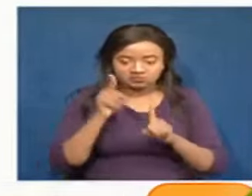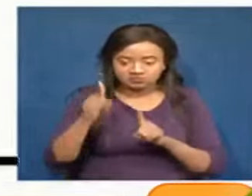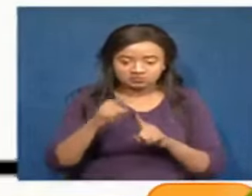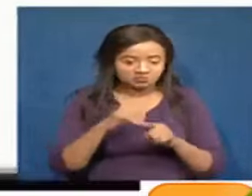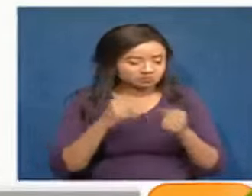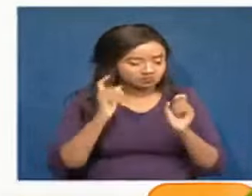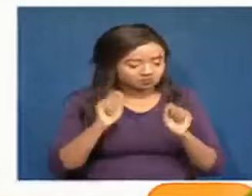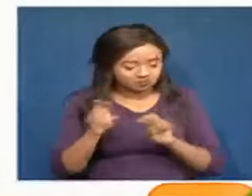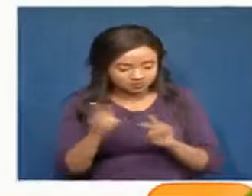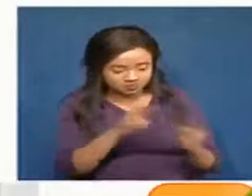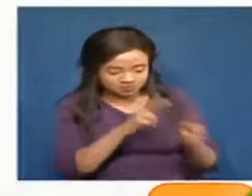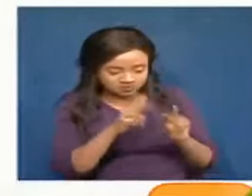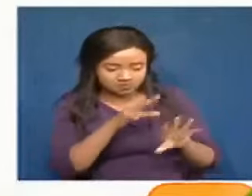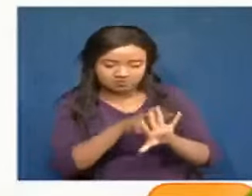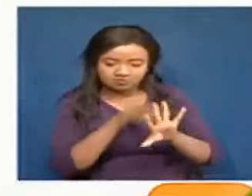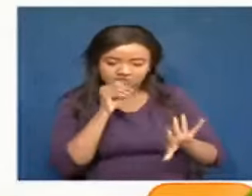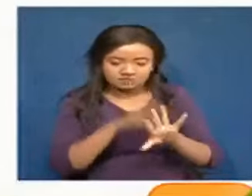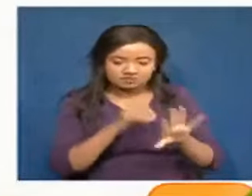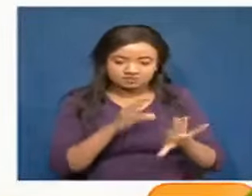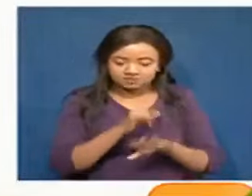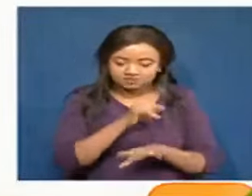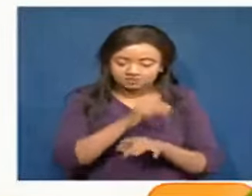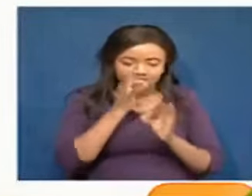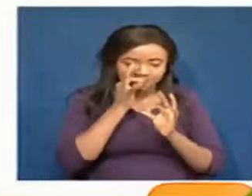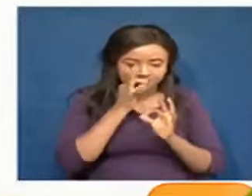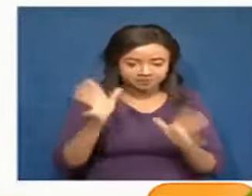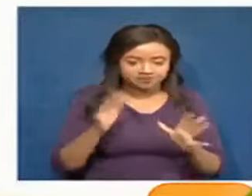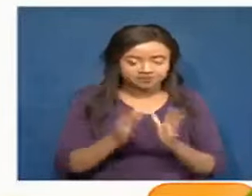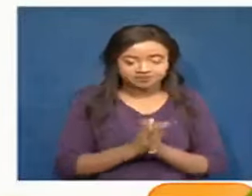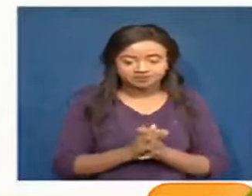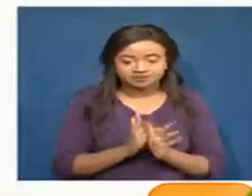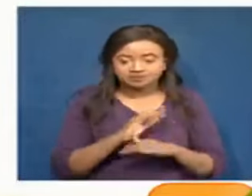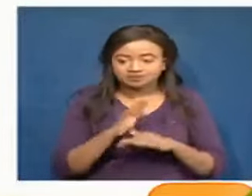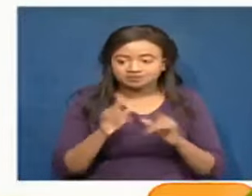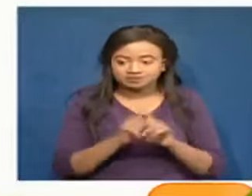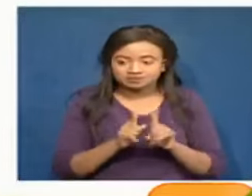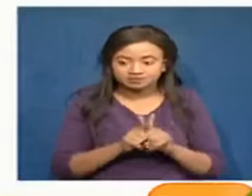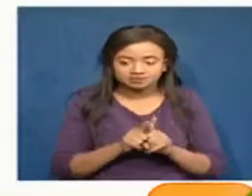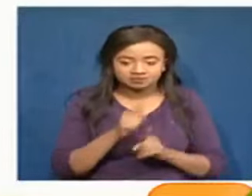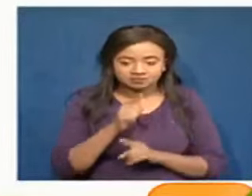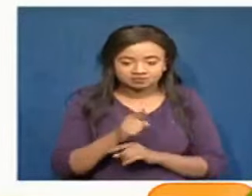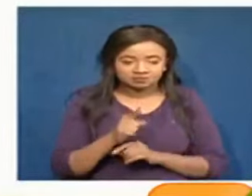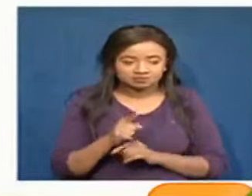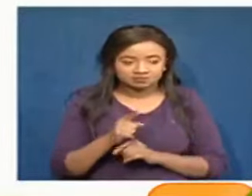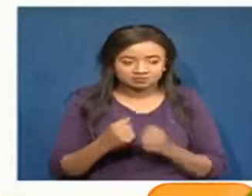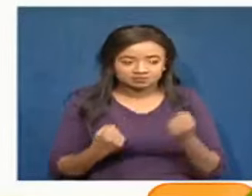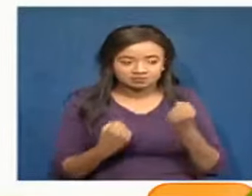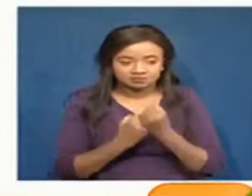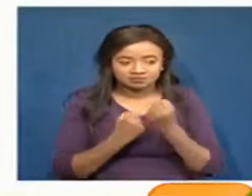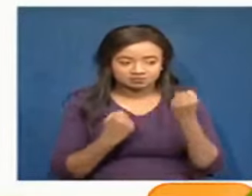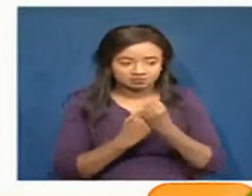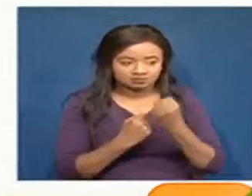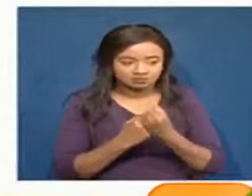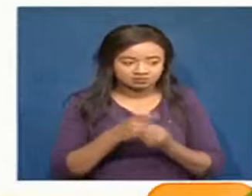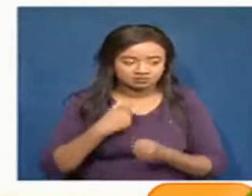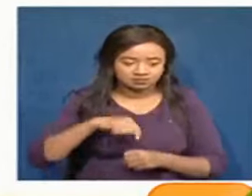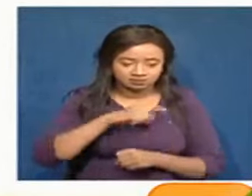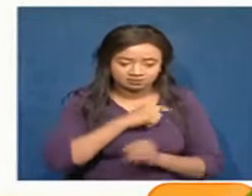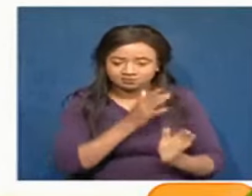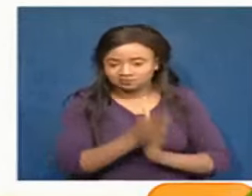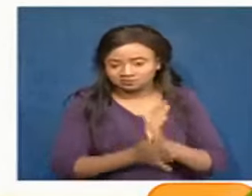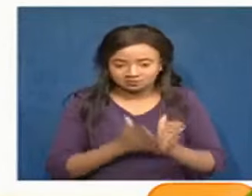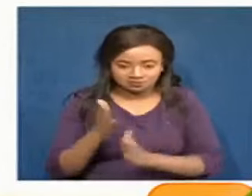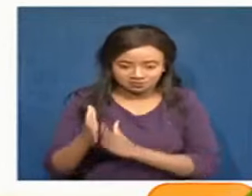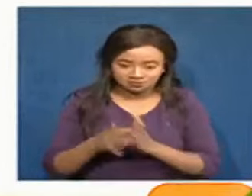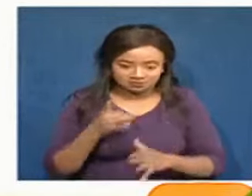not just as a soccer player, but a role model even in life, in old age, how we should live. He was extremely organized. Let